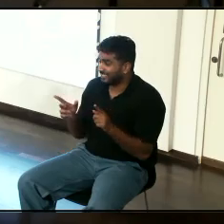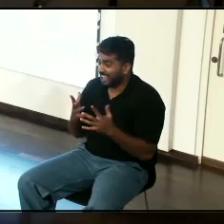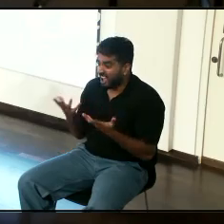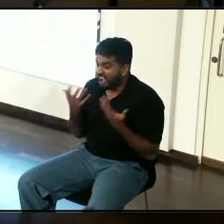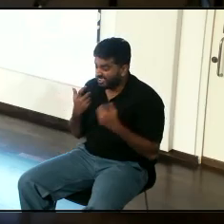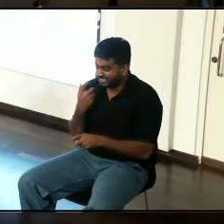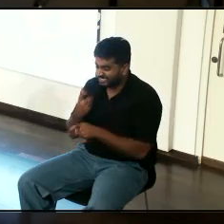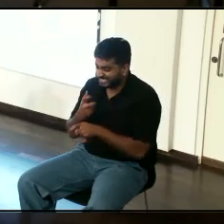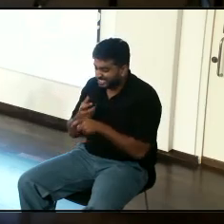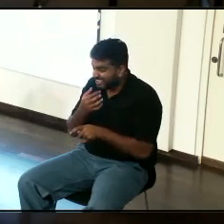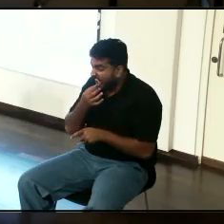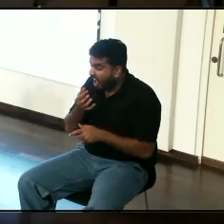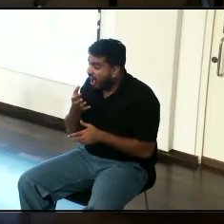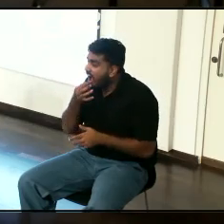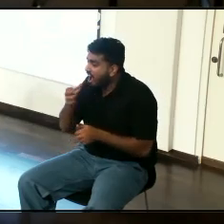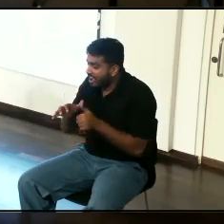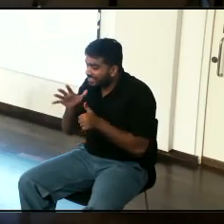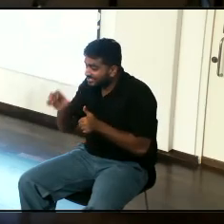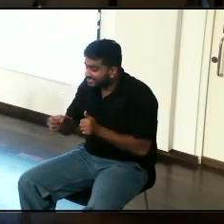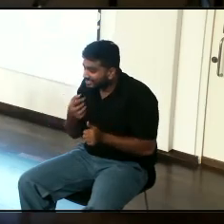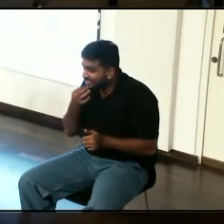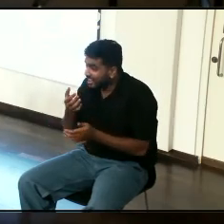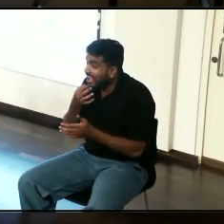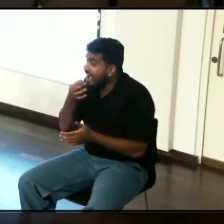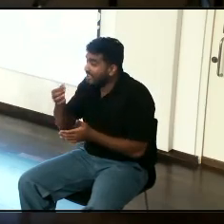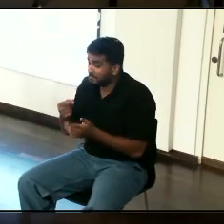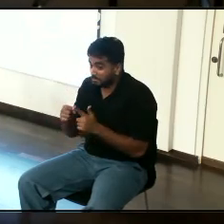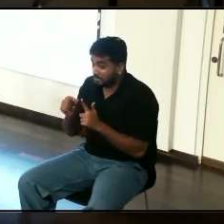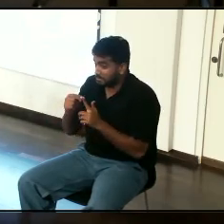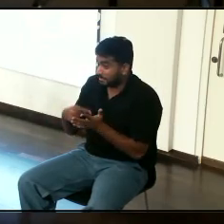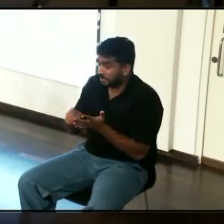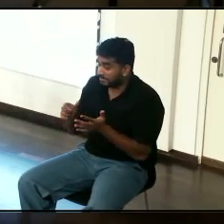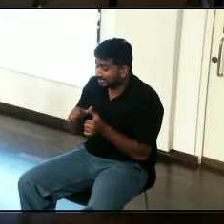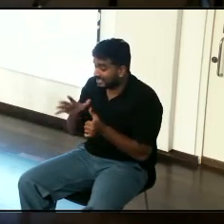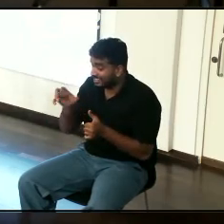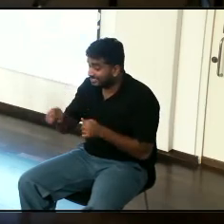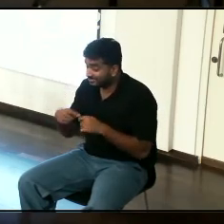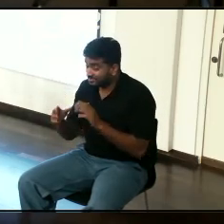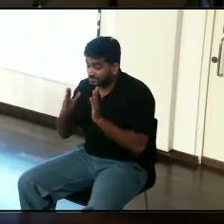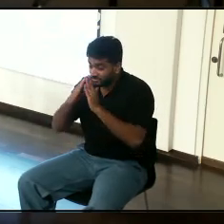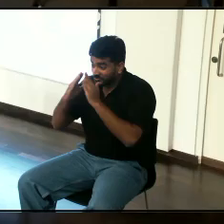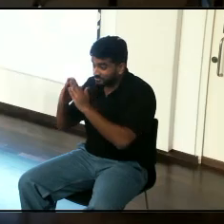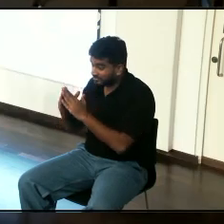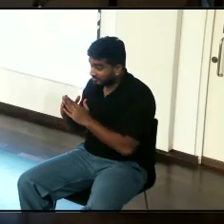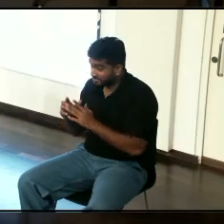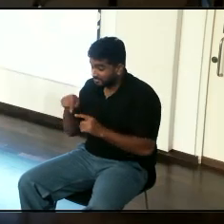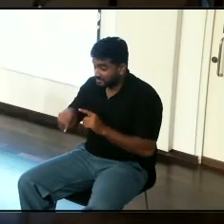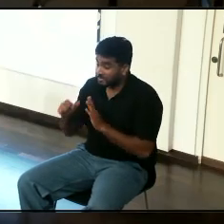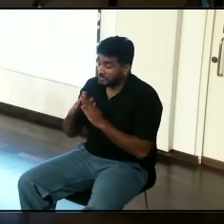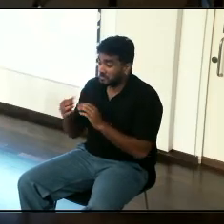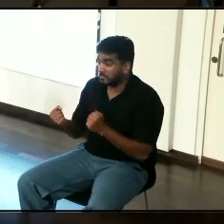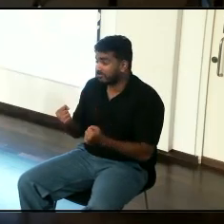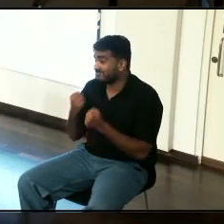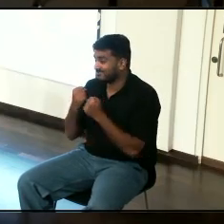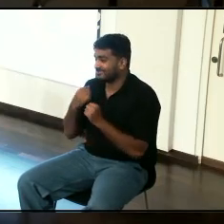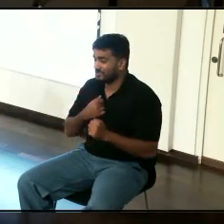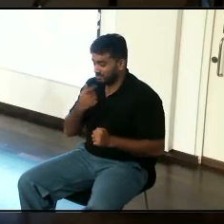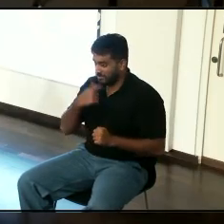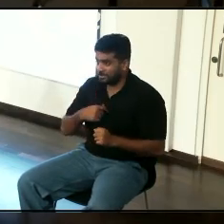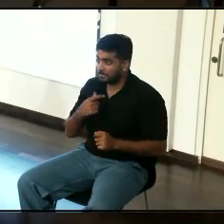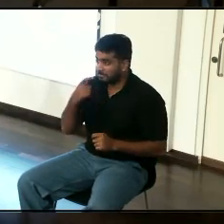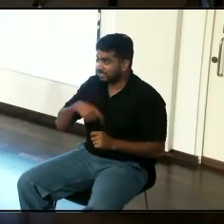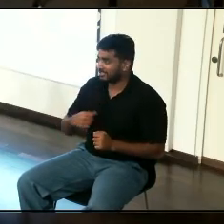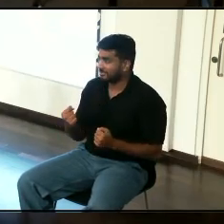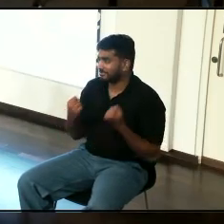to build that trust to access the power. Librarians have all the power. Yeah.